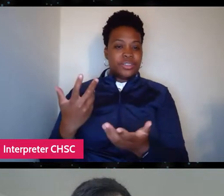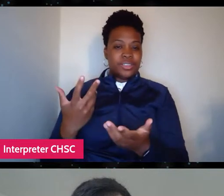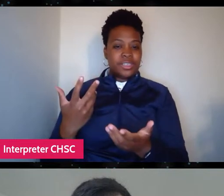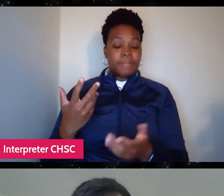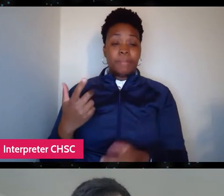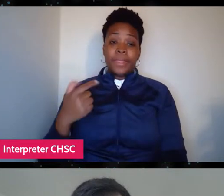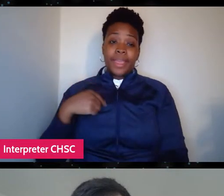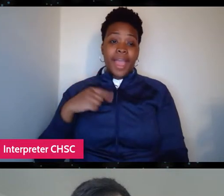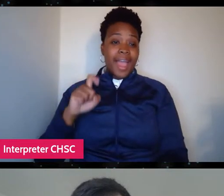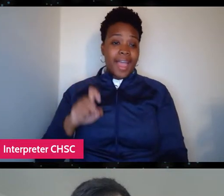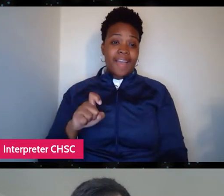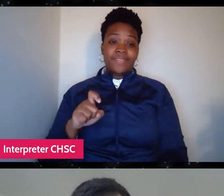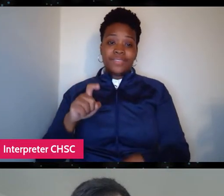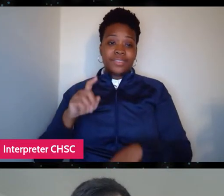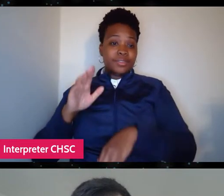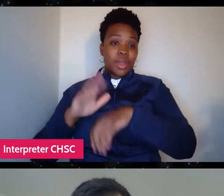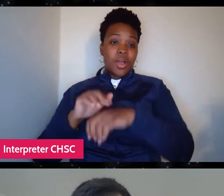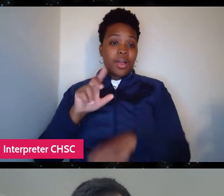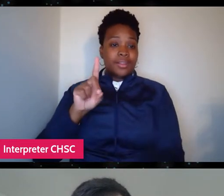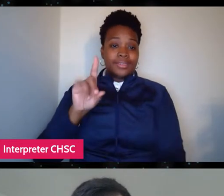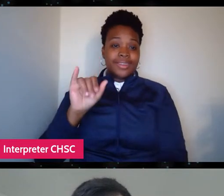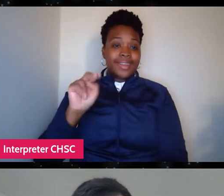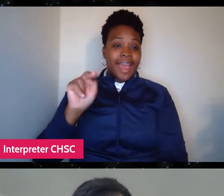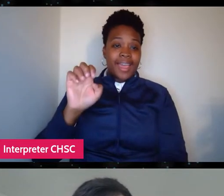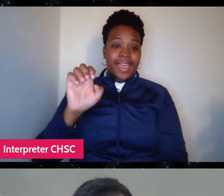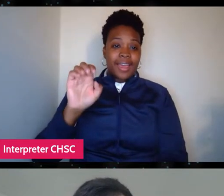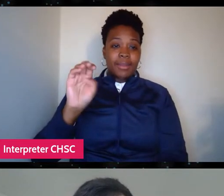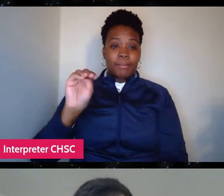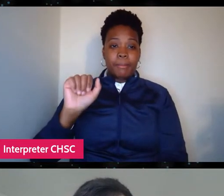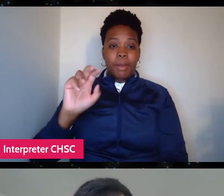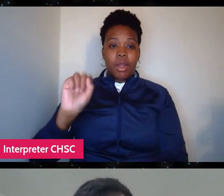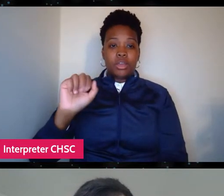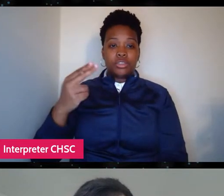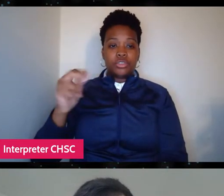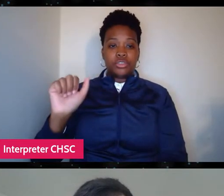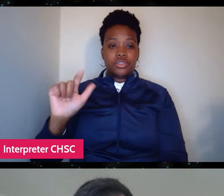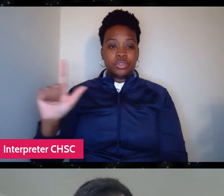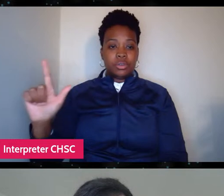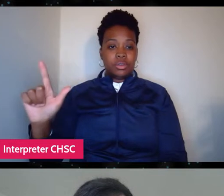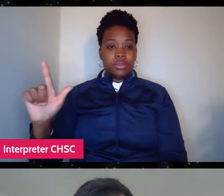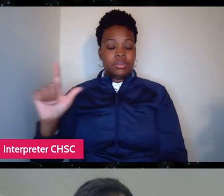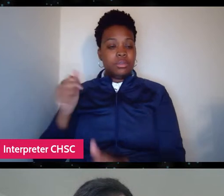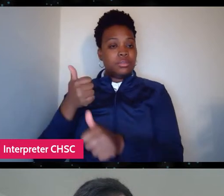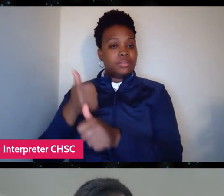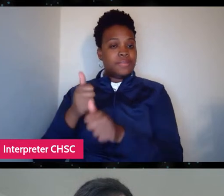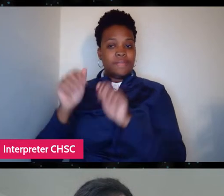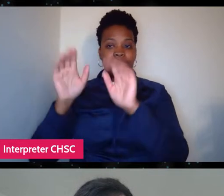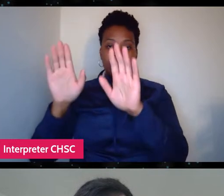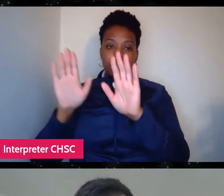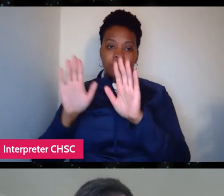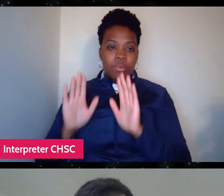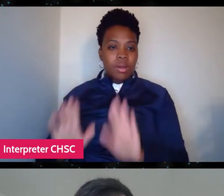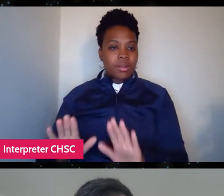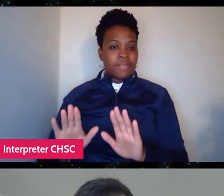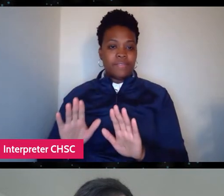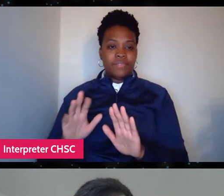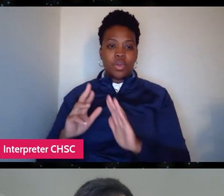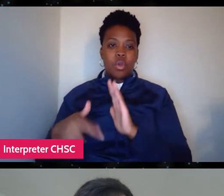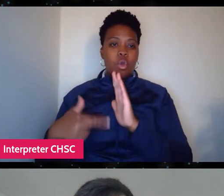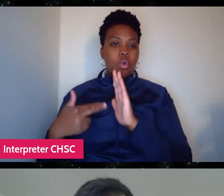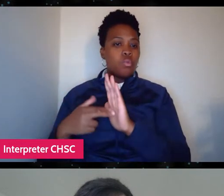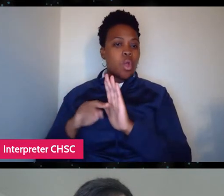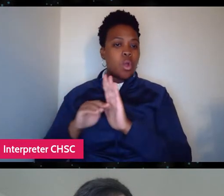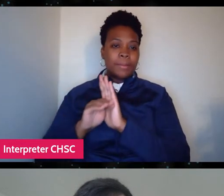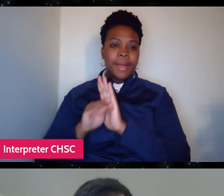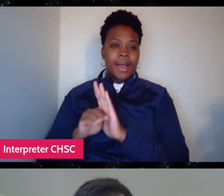I have to call out Diane Marshall, because she's just such a wonderful role model in